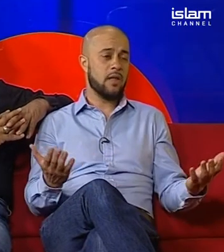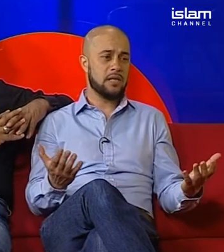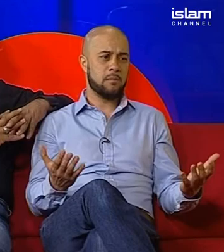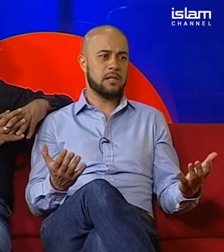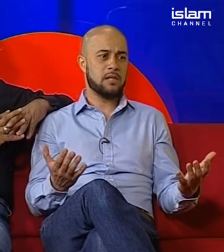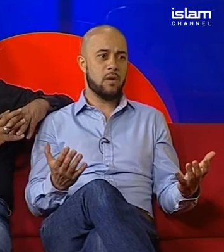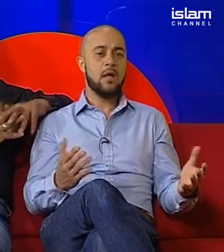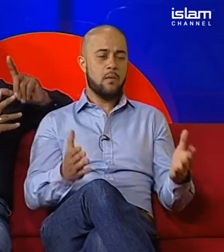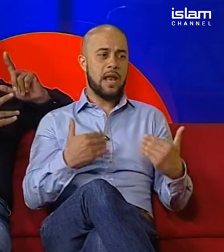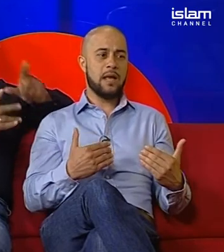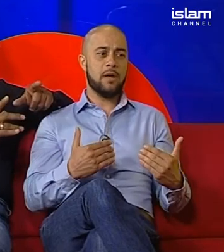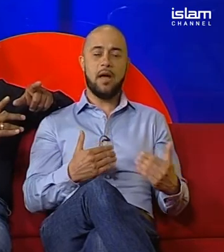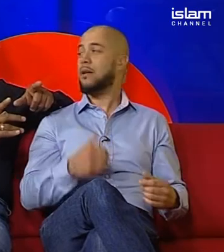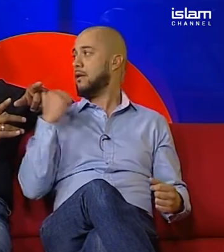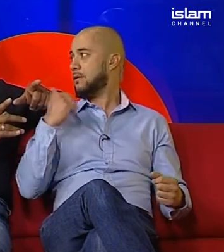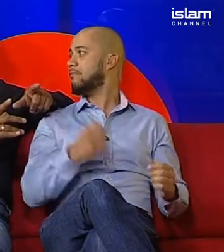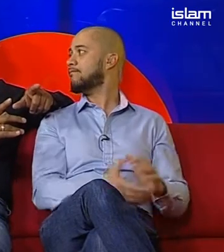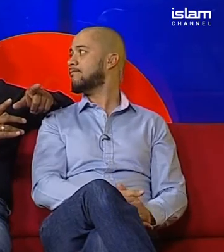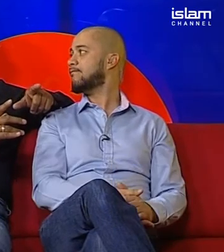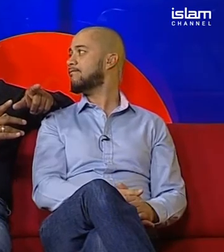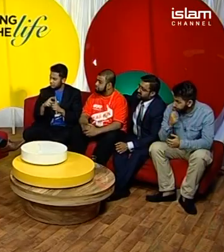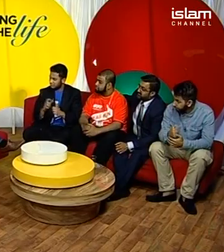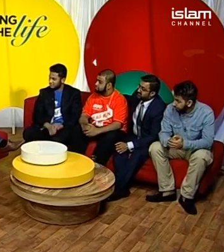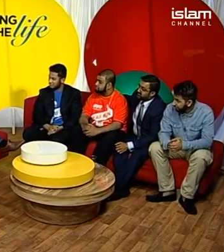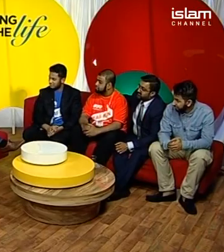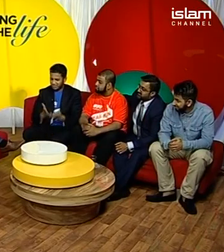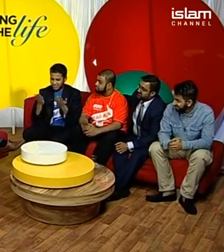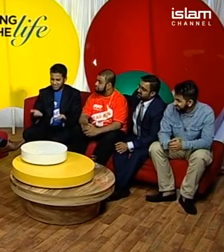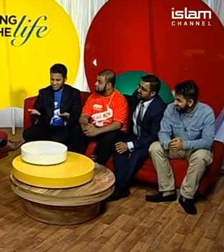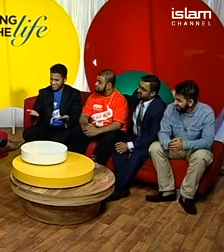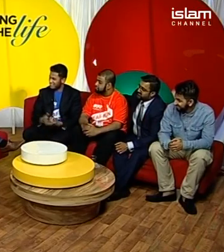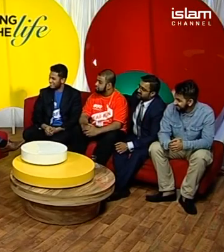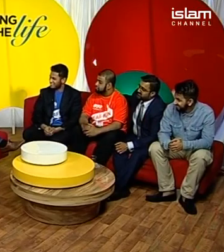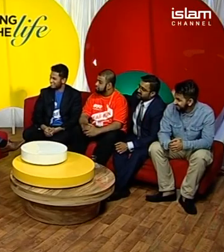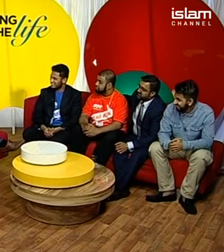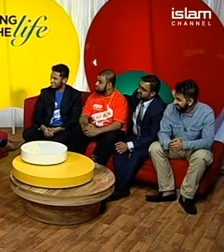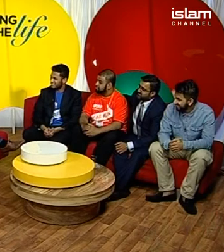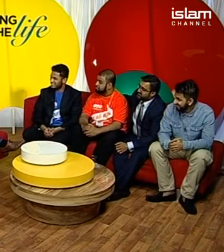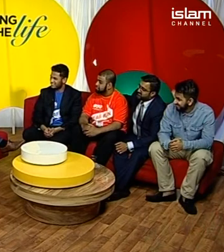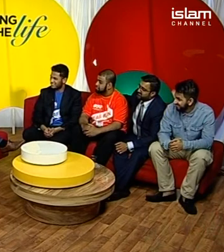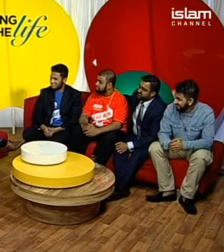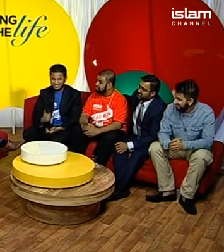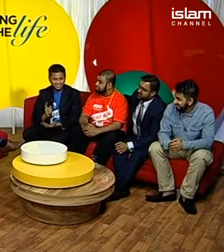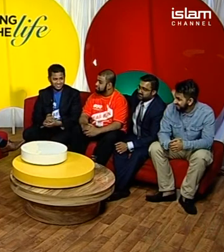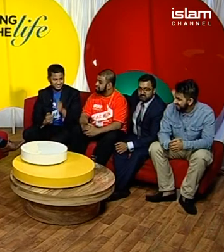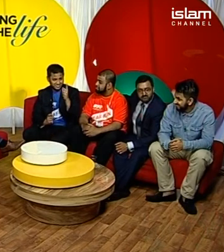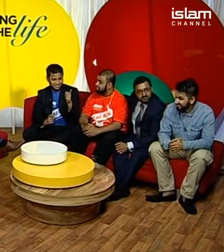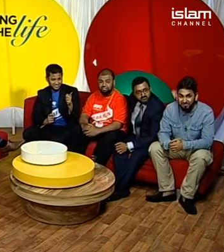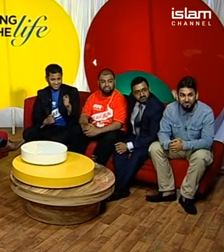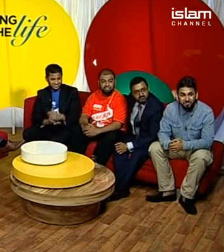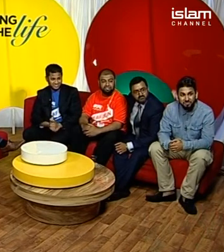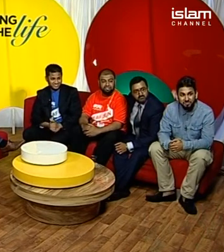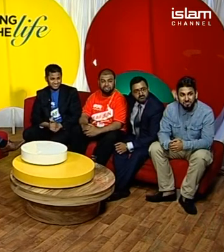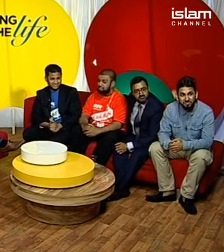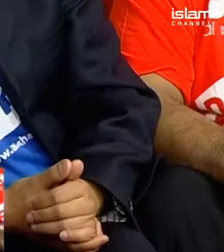and who have other disabilities as well. We're lagging behind. But we're going to lead the way on Islam Channel. We are. With, hopefully... Should be coming up on your screen